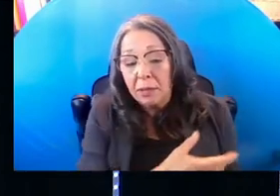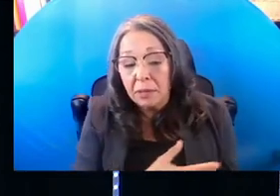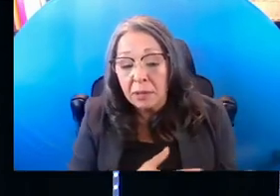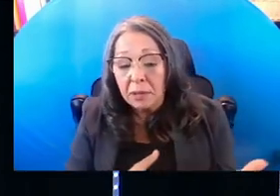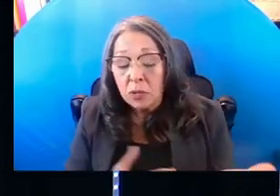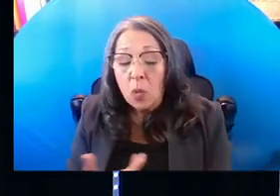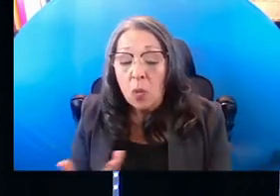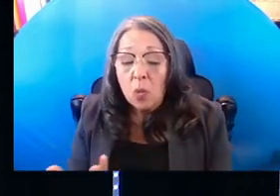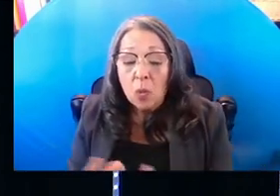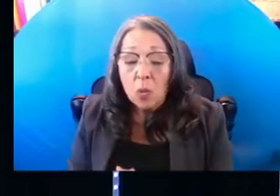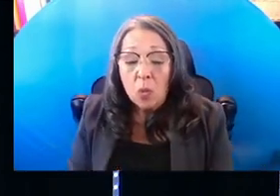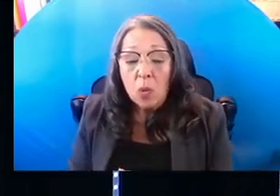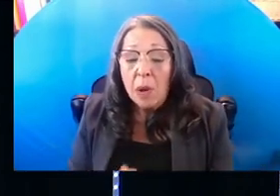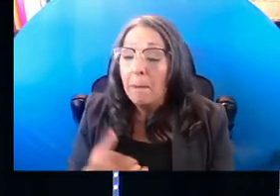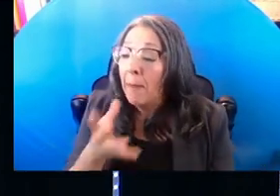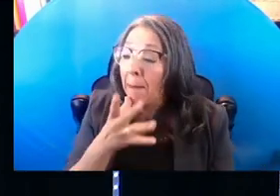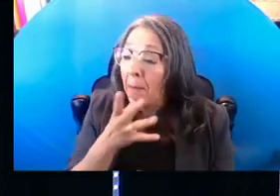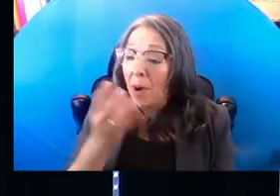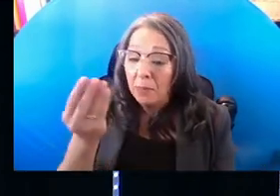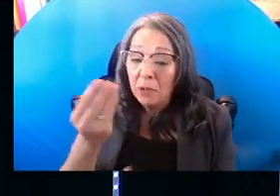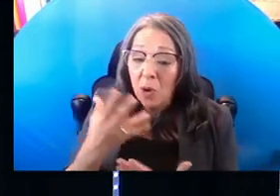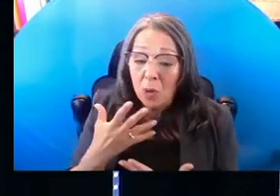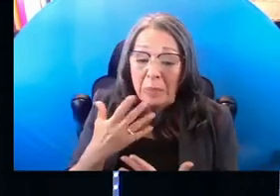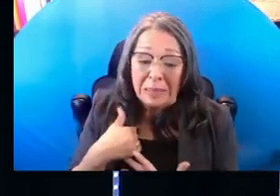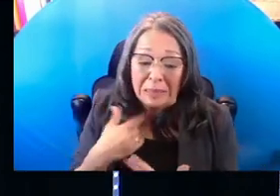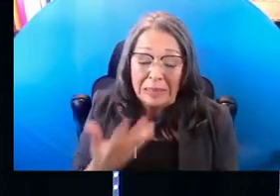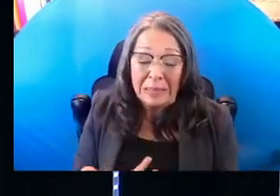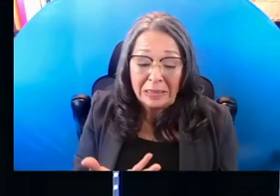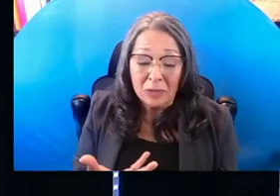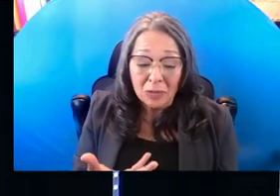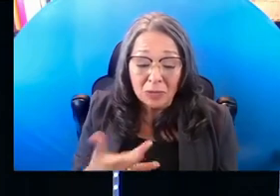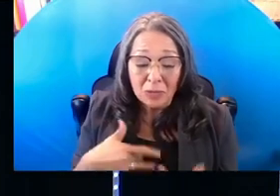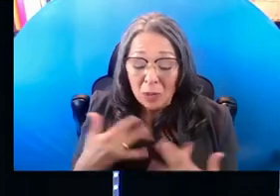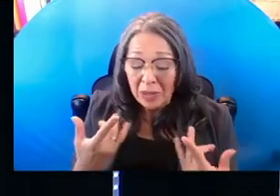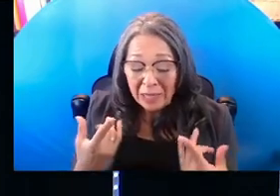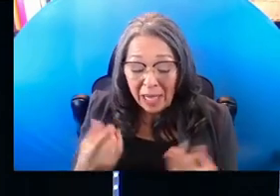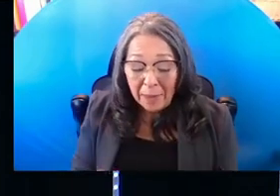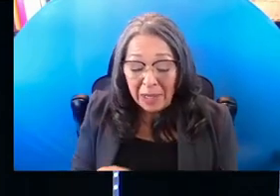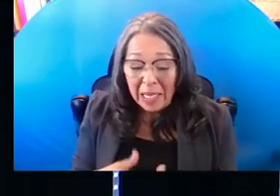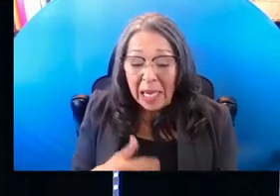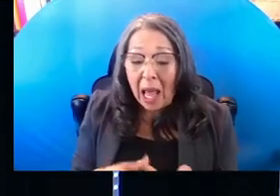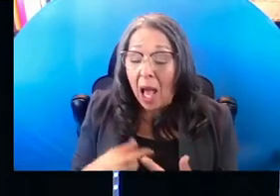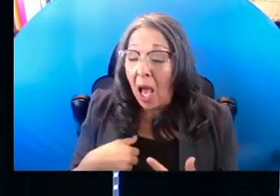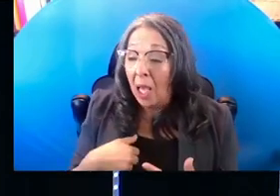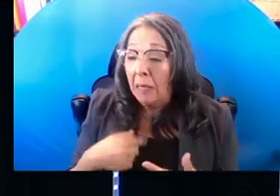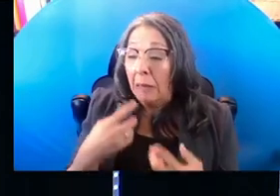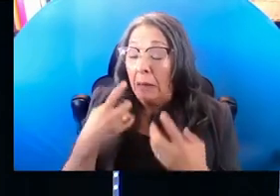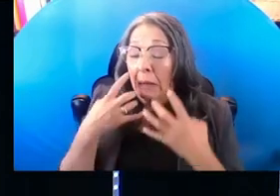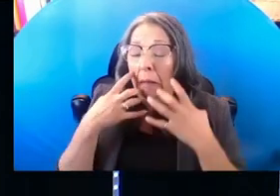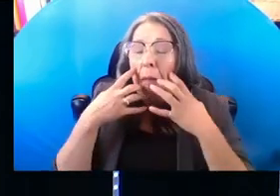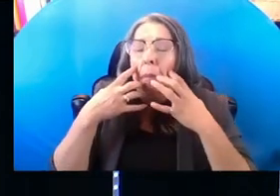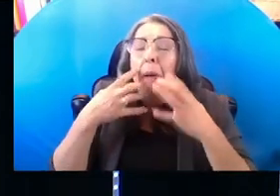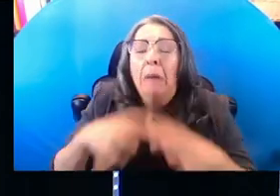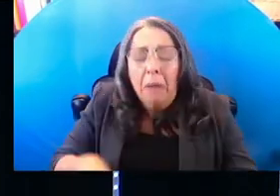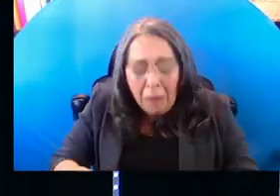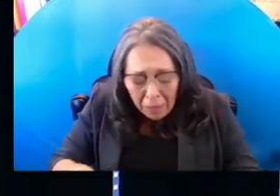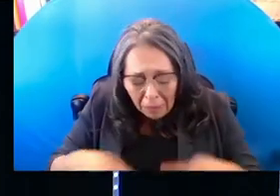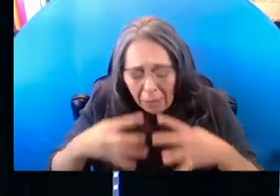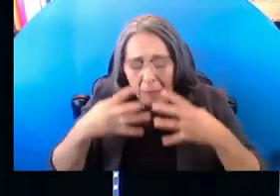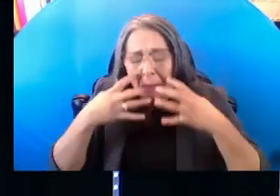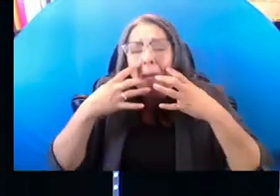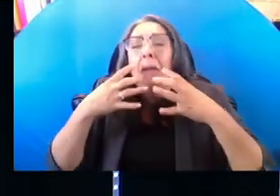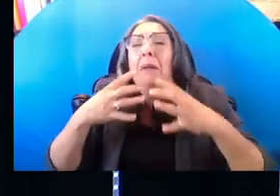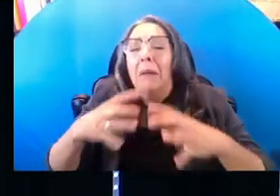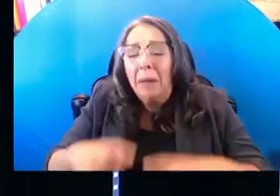And so when she told me that, I mean, I couldn't do anything but cry. You know what I mean? I just broke down, just tears, just